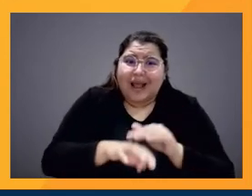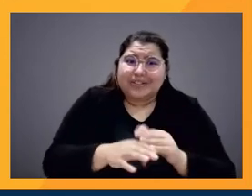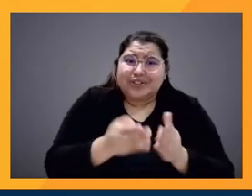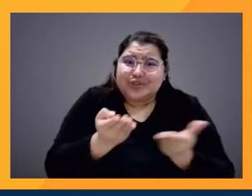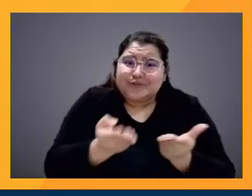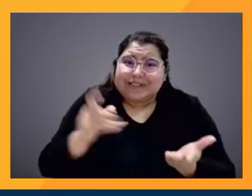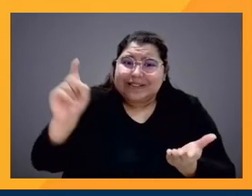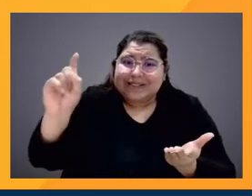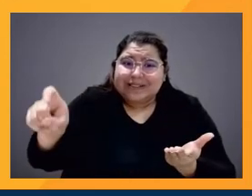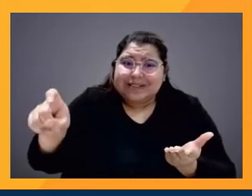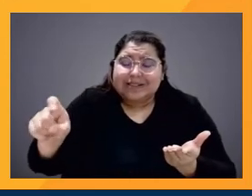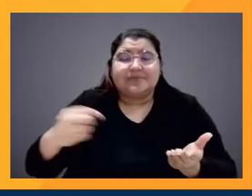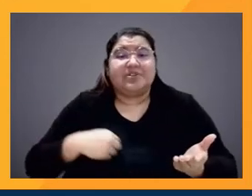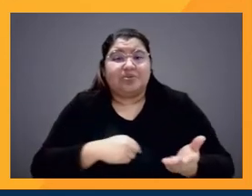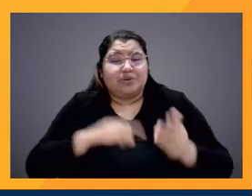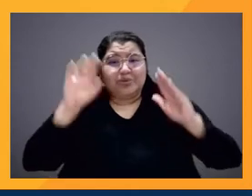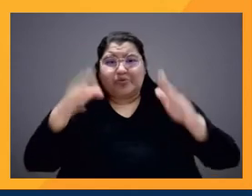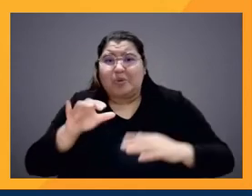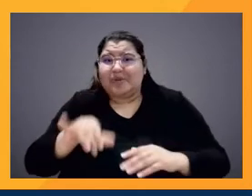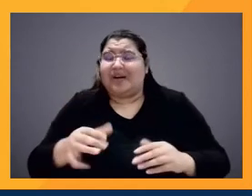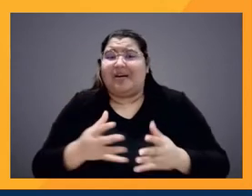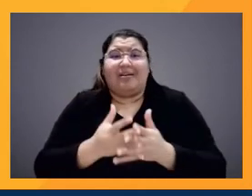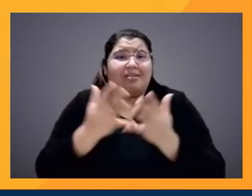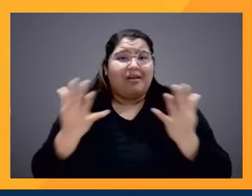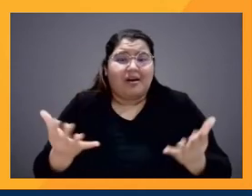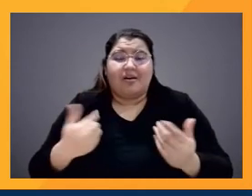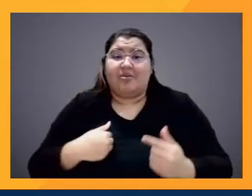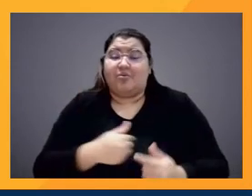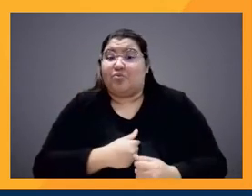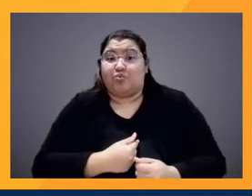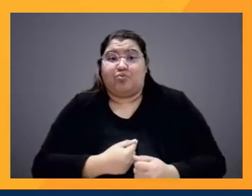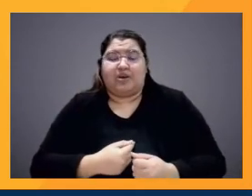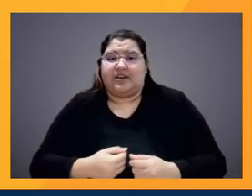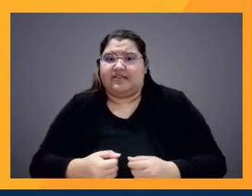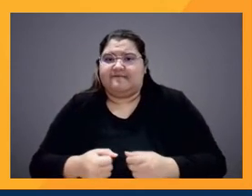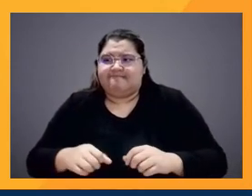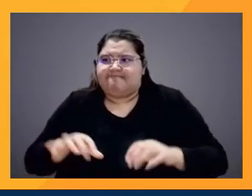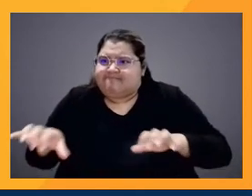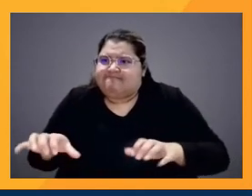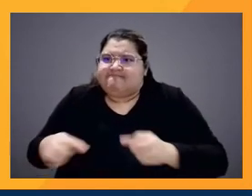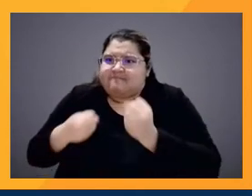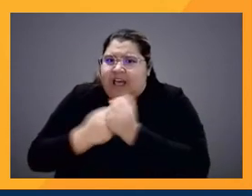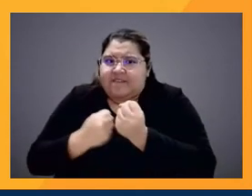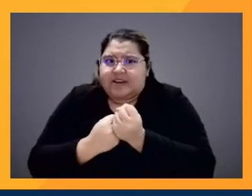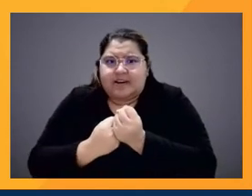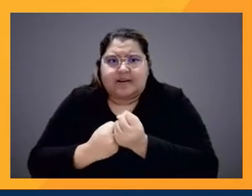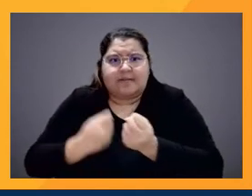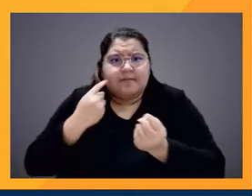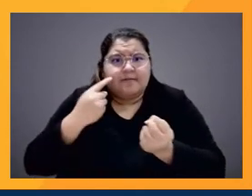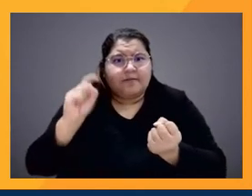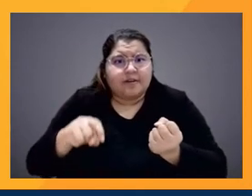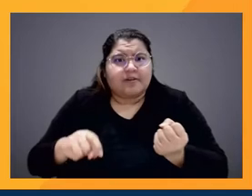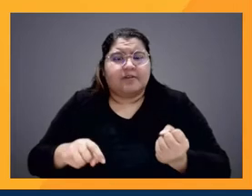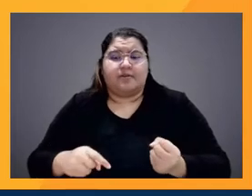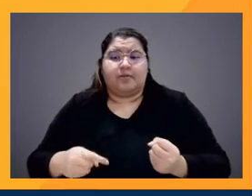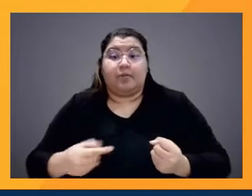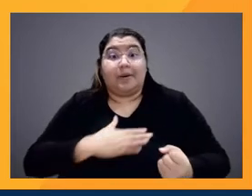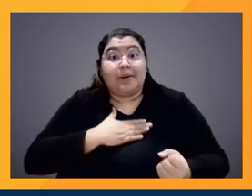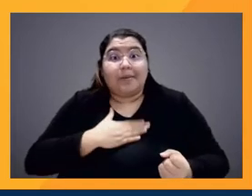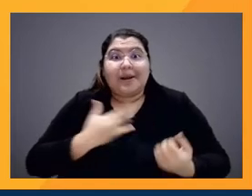Security Administration, except you can't go in person. So you have to do this on the phone or online. And that's an